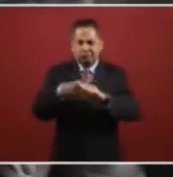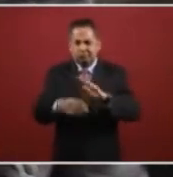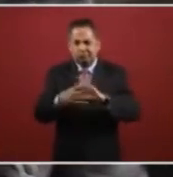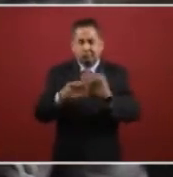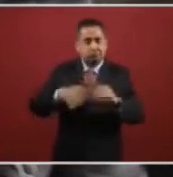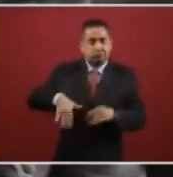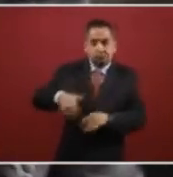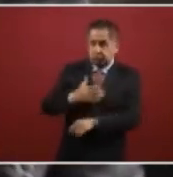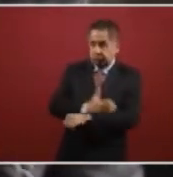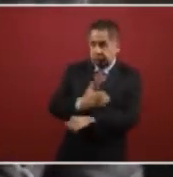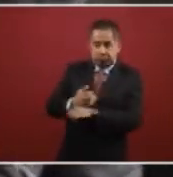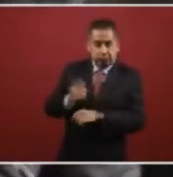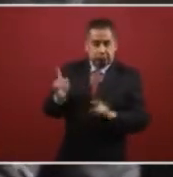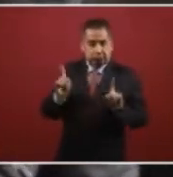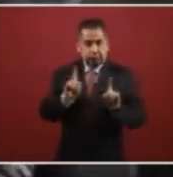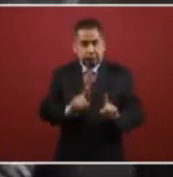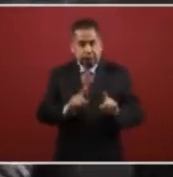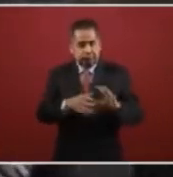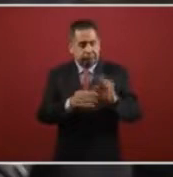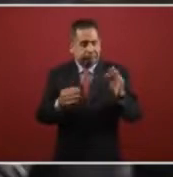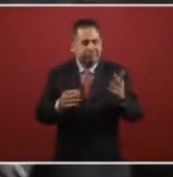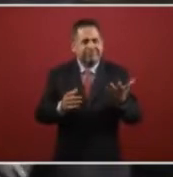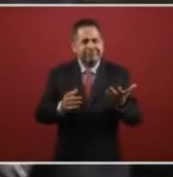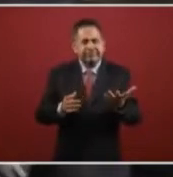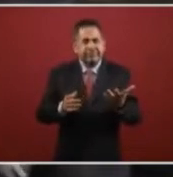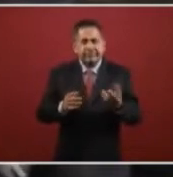was like a manifesto.